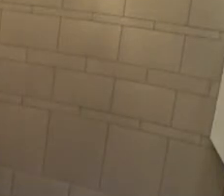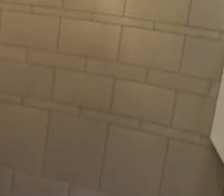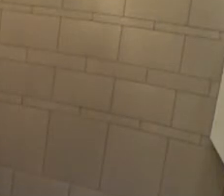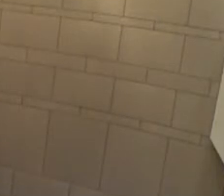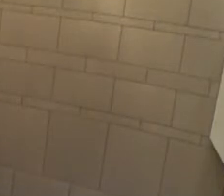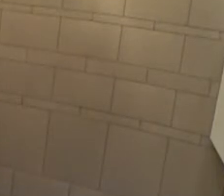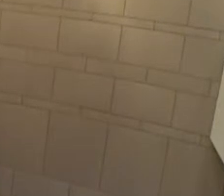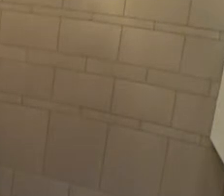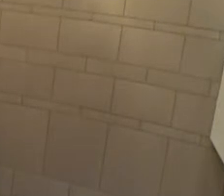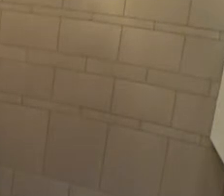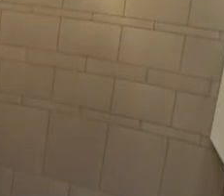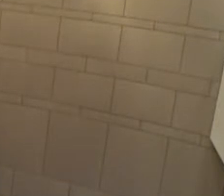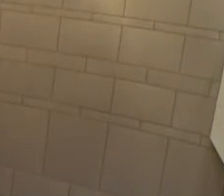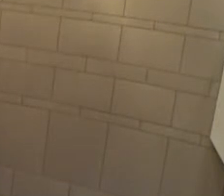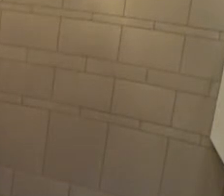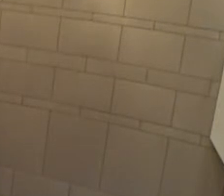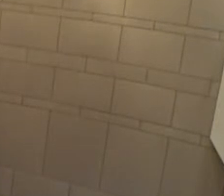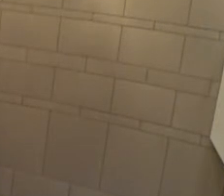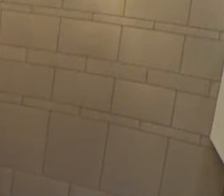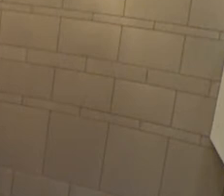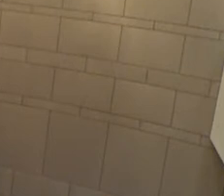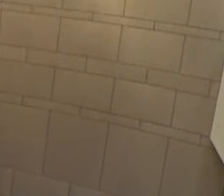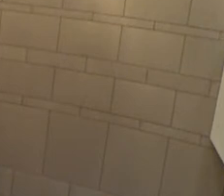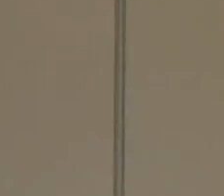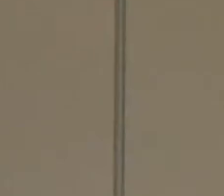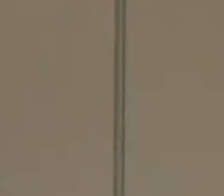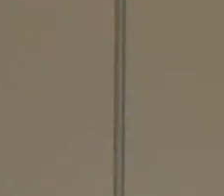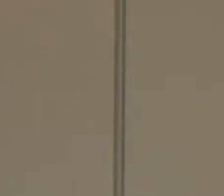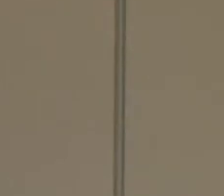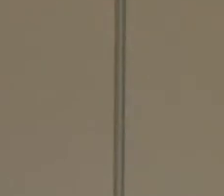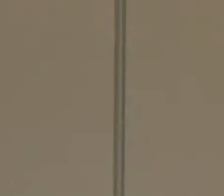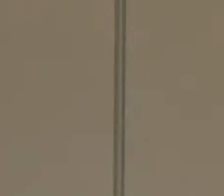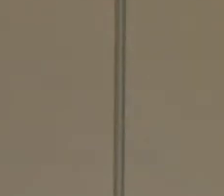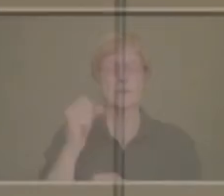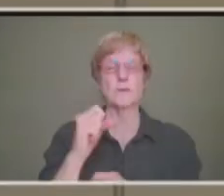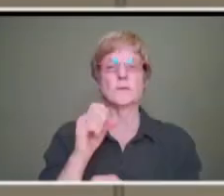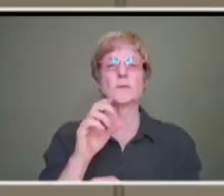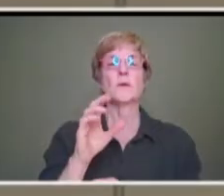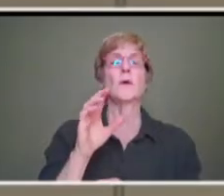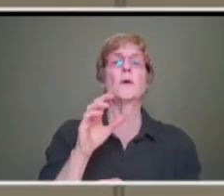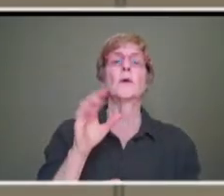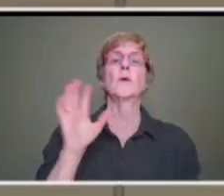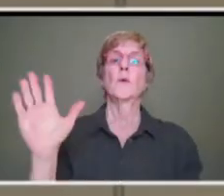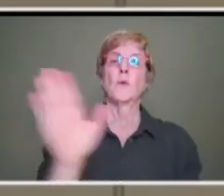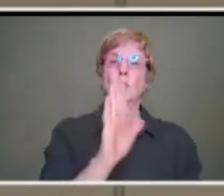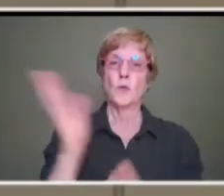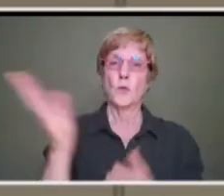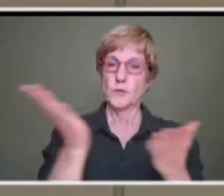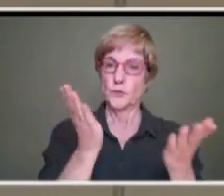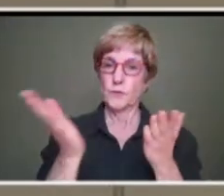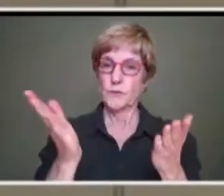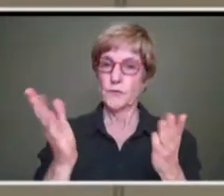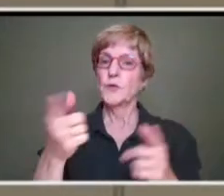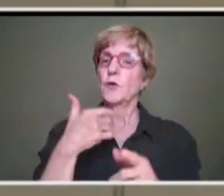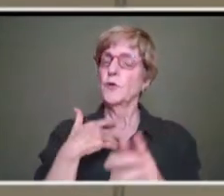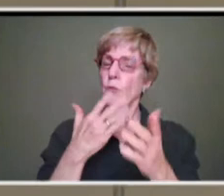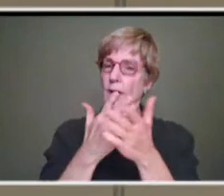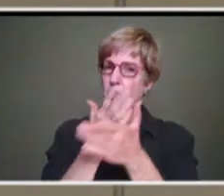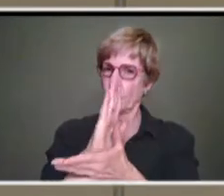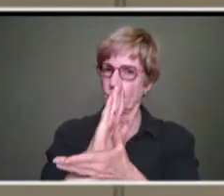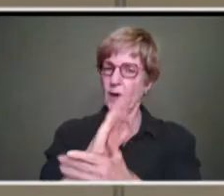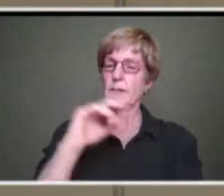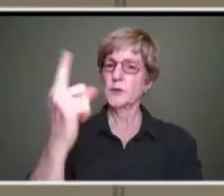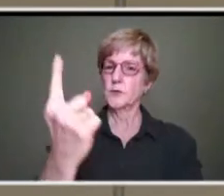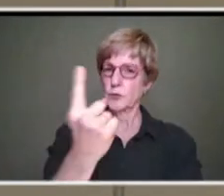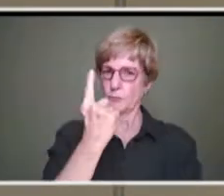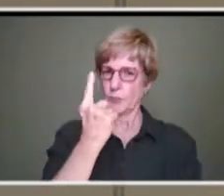turn to speak I will say regardless of your level of service you are constituent you have a right to be able to approach your